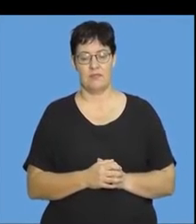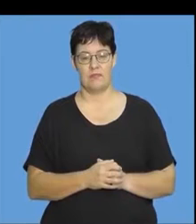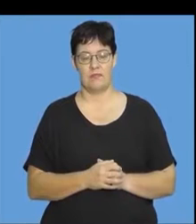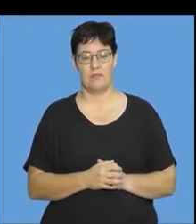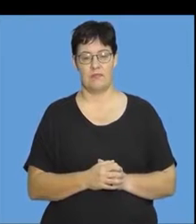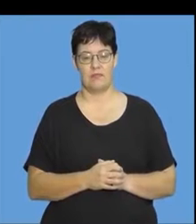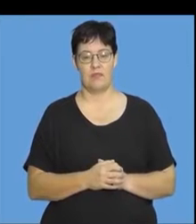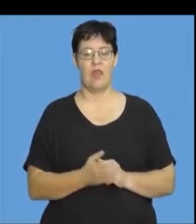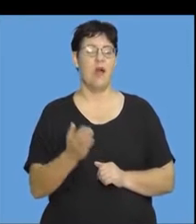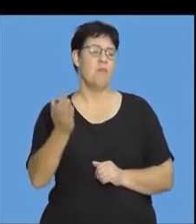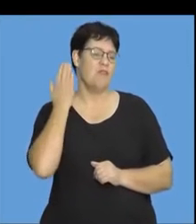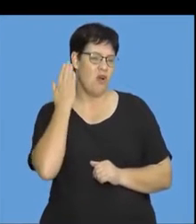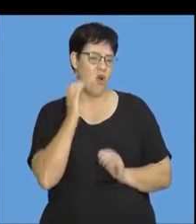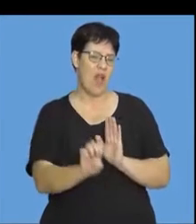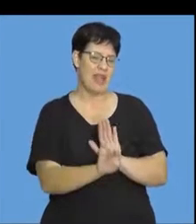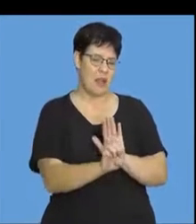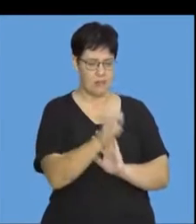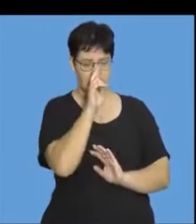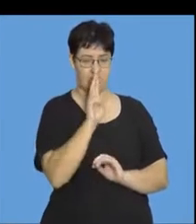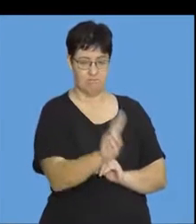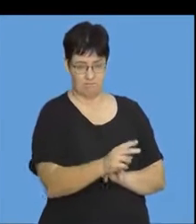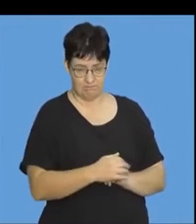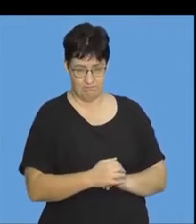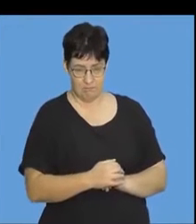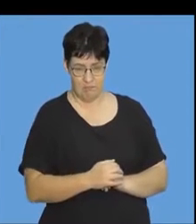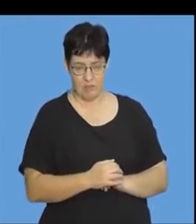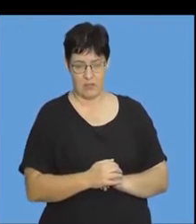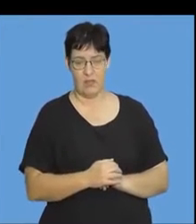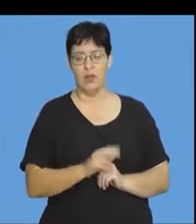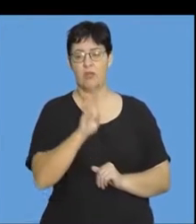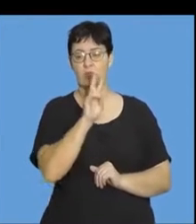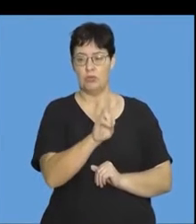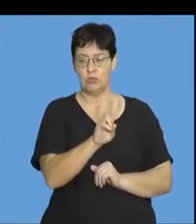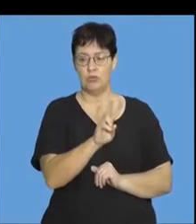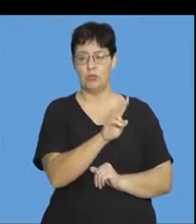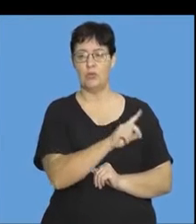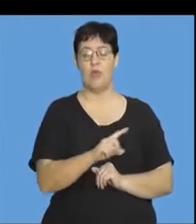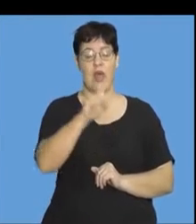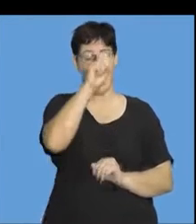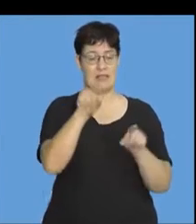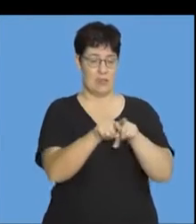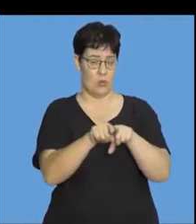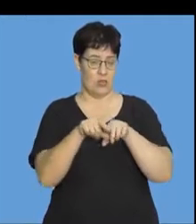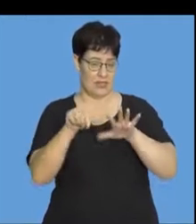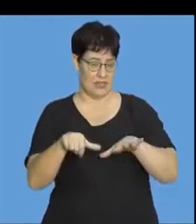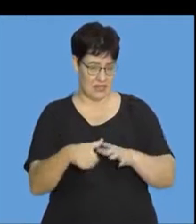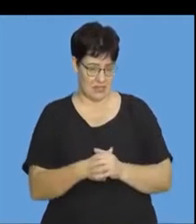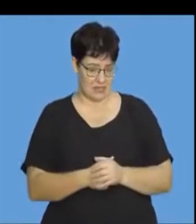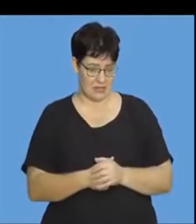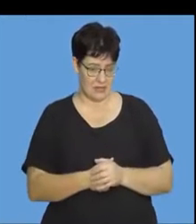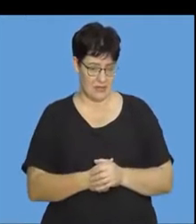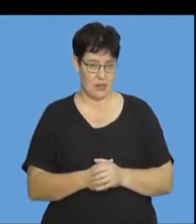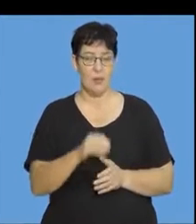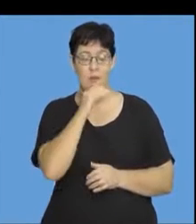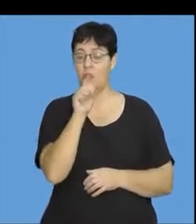look at the previous example that we were looking at, which is 2 to the exponent of x is equals to 16. This is the same